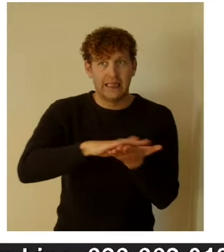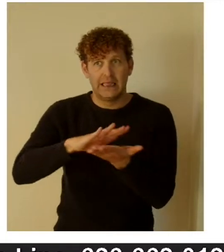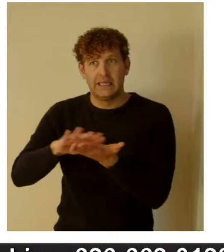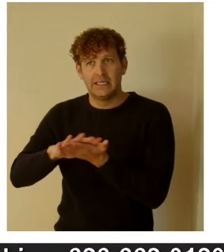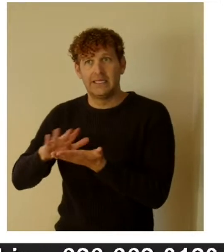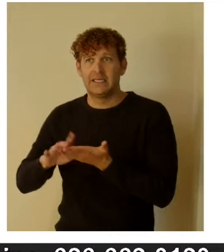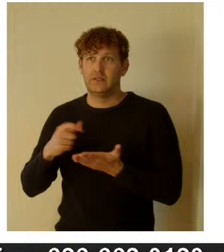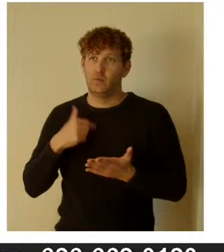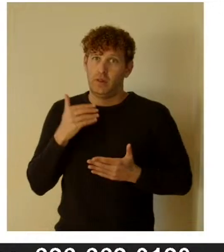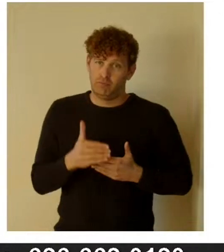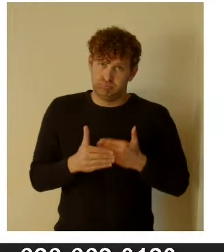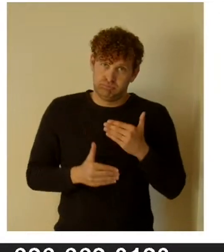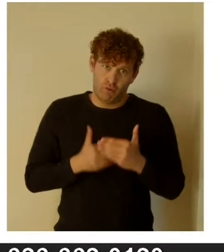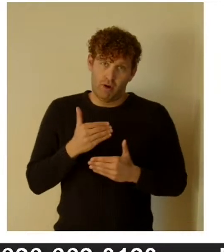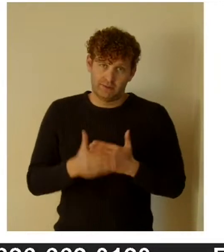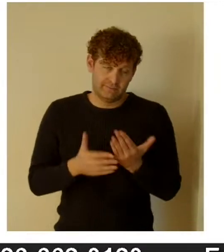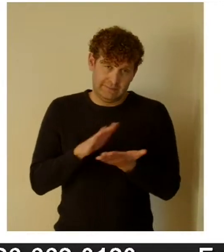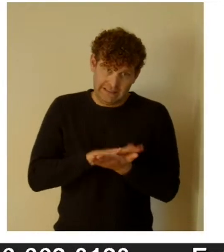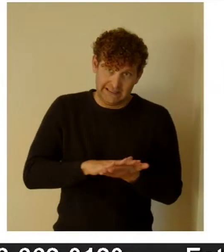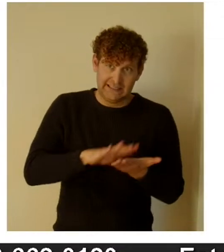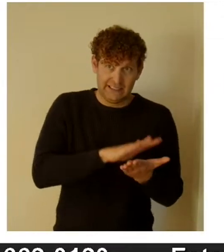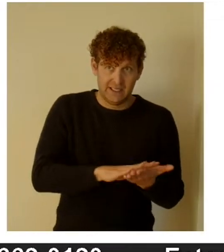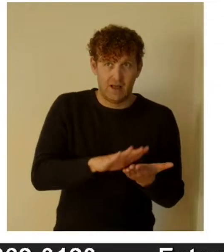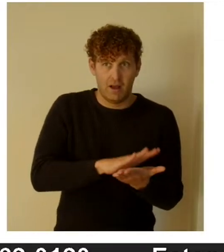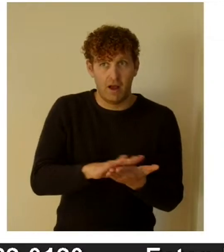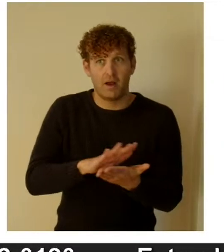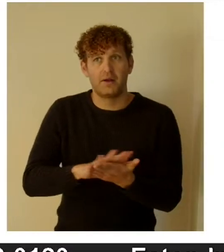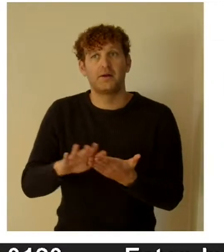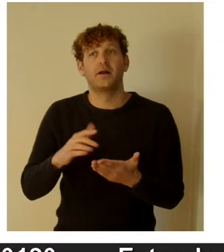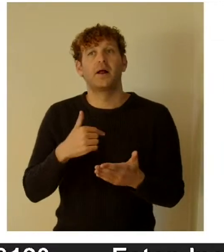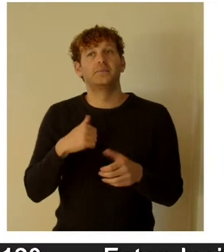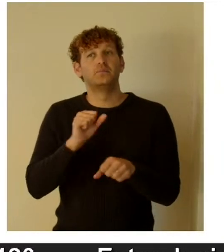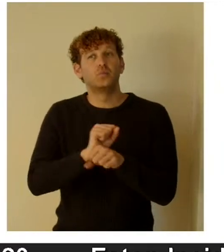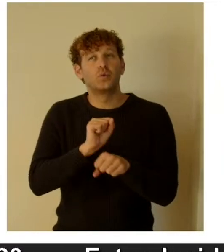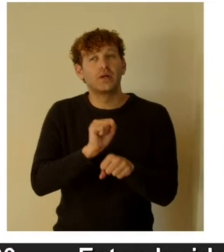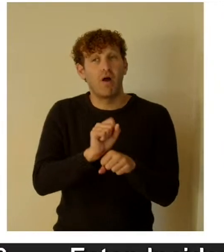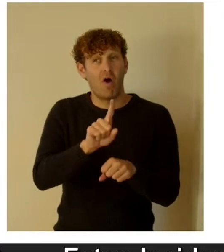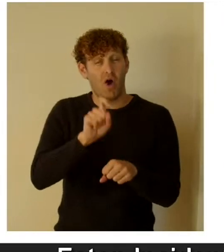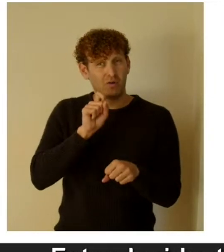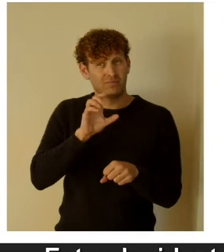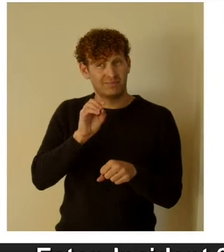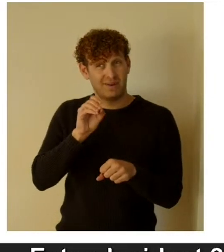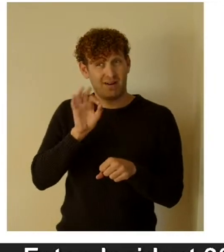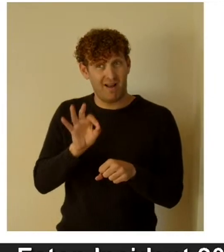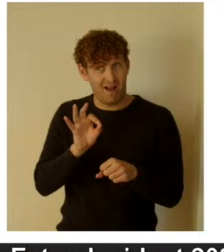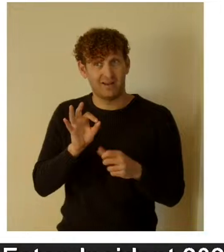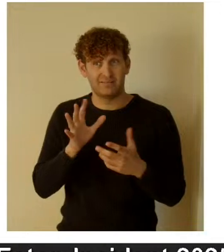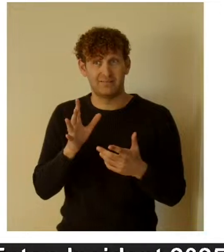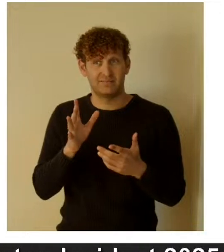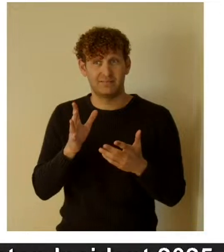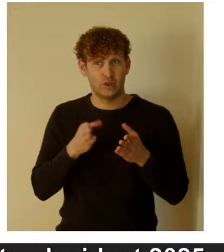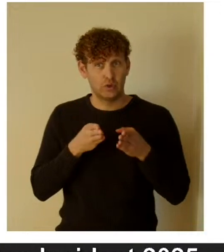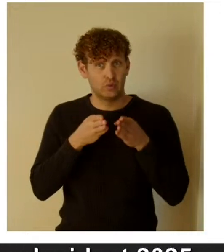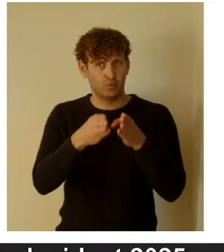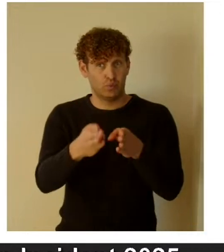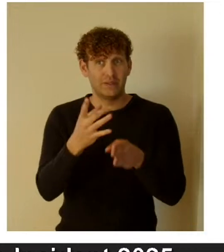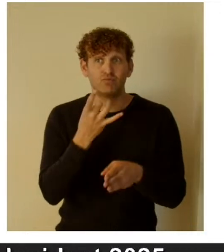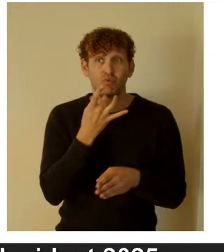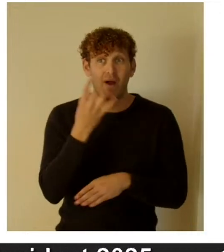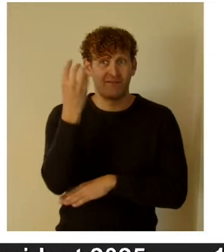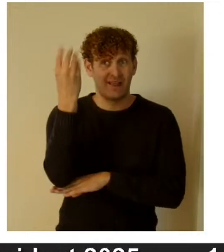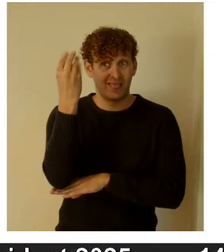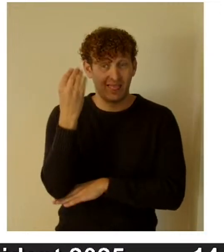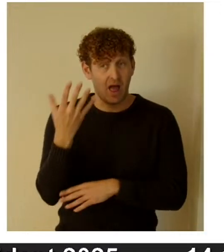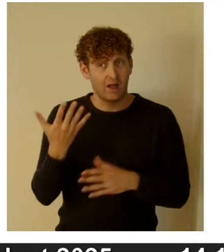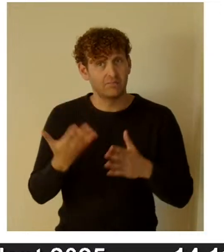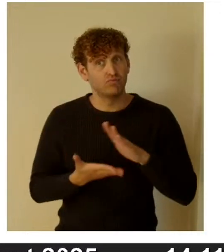currently I've restored 109 out of 130 traffic lights back in to operating. If you should see